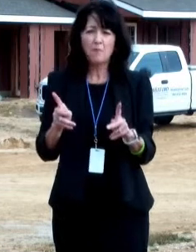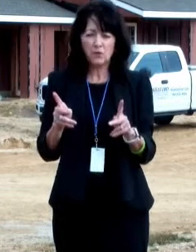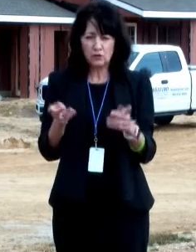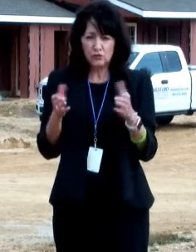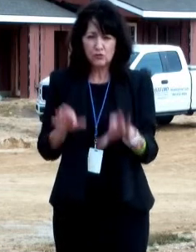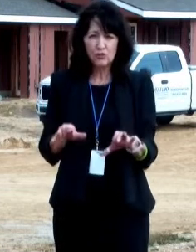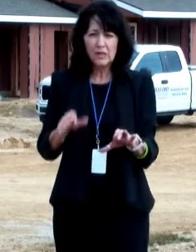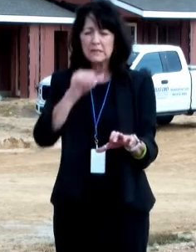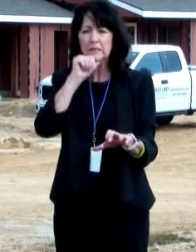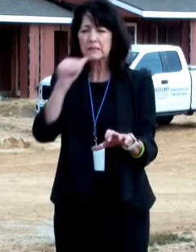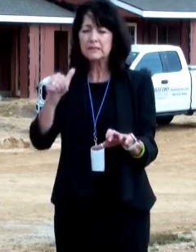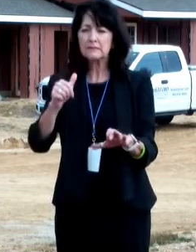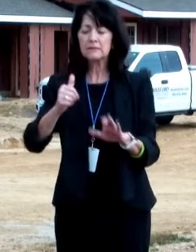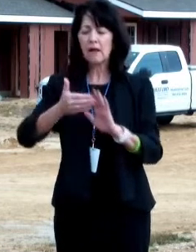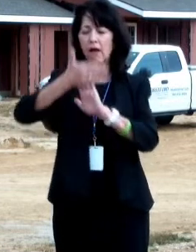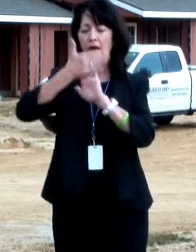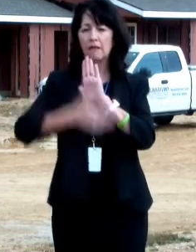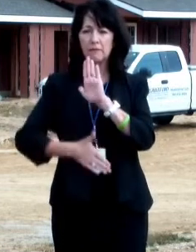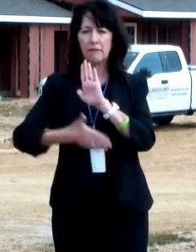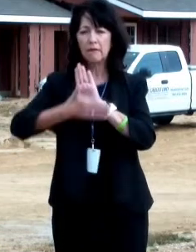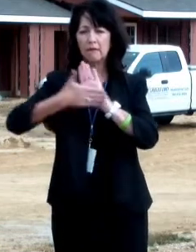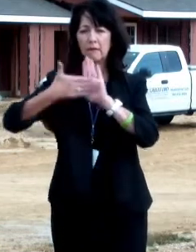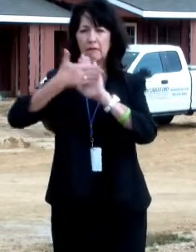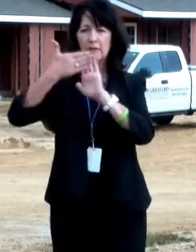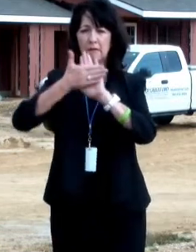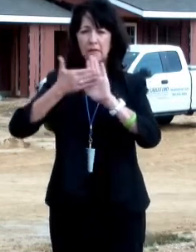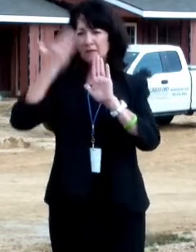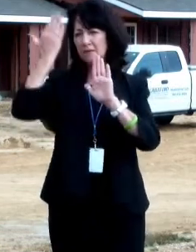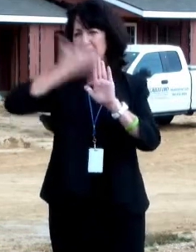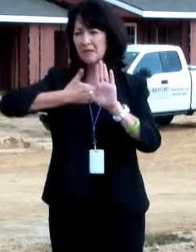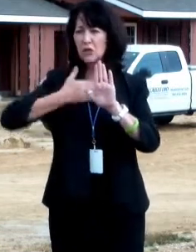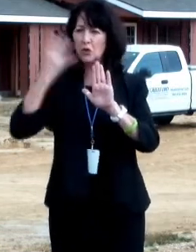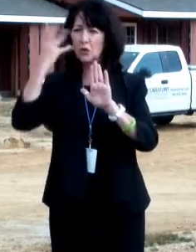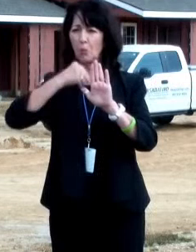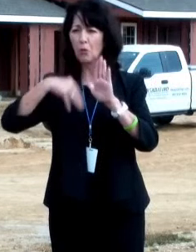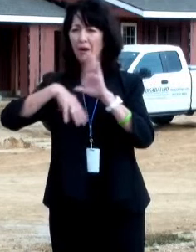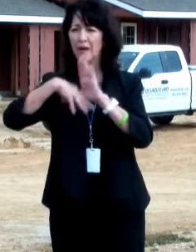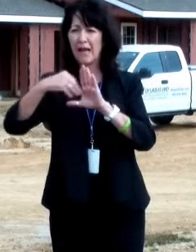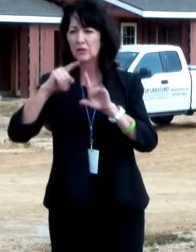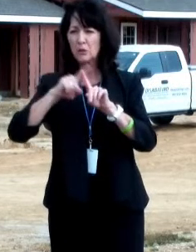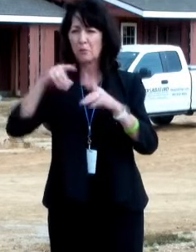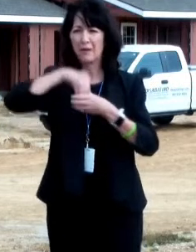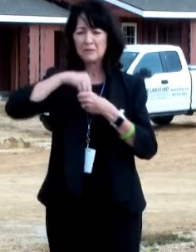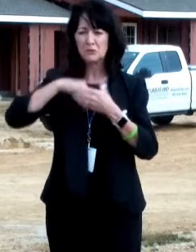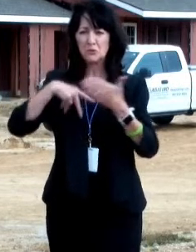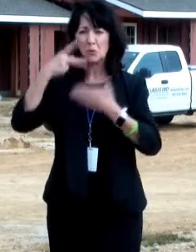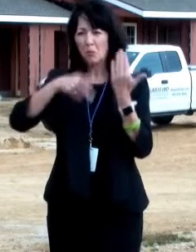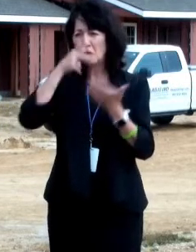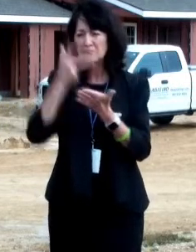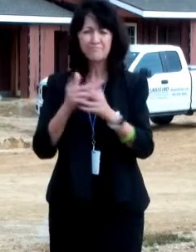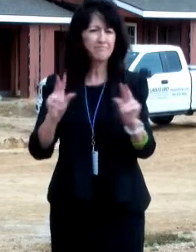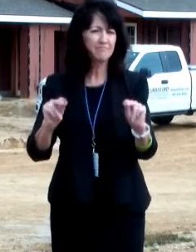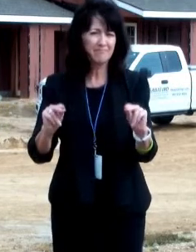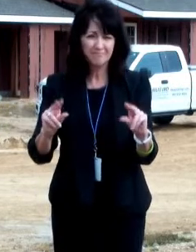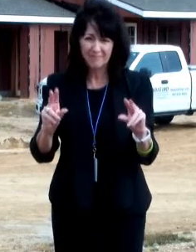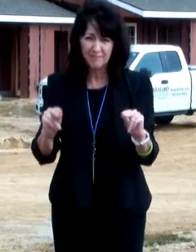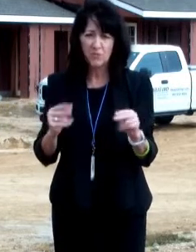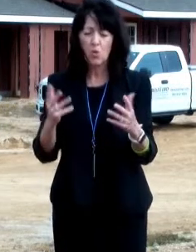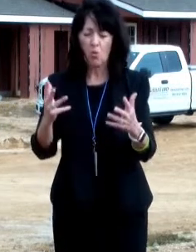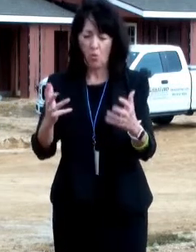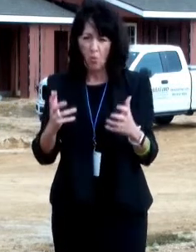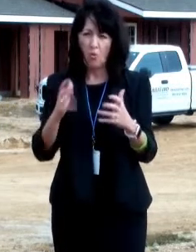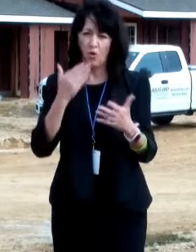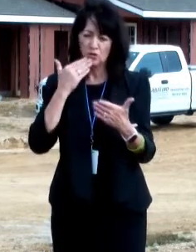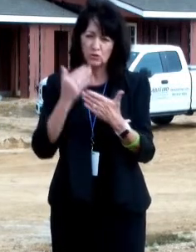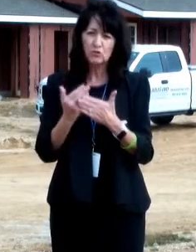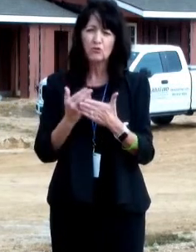just pretty it up, not just put a facade on it, but to rebuild literally from the ground up. A neighborhood first built